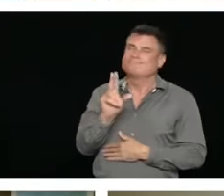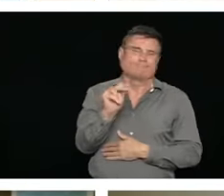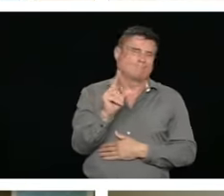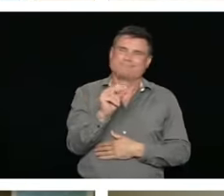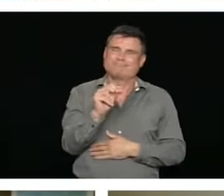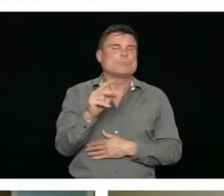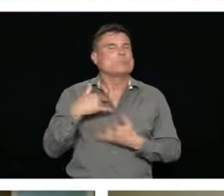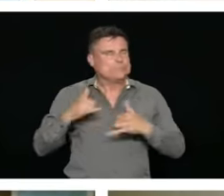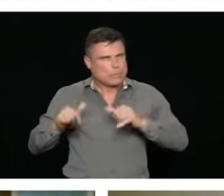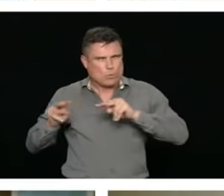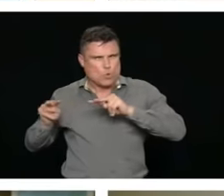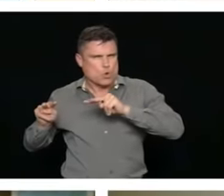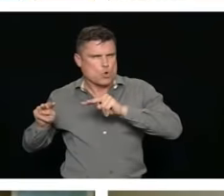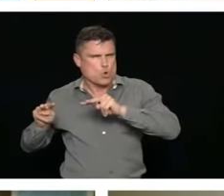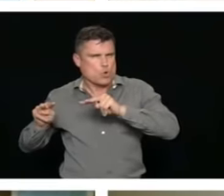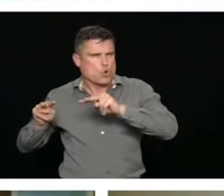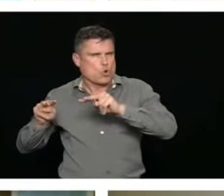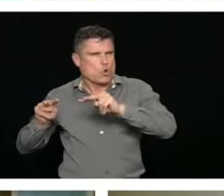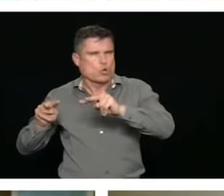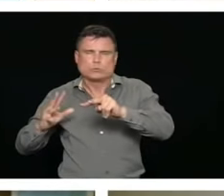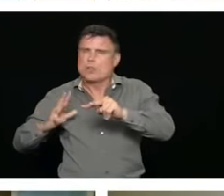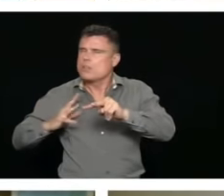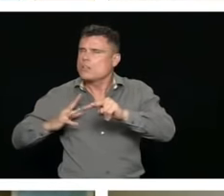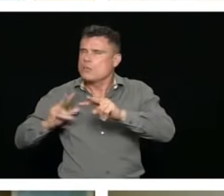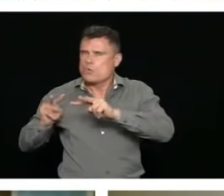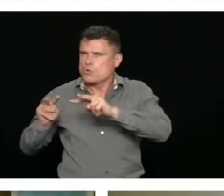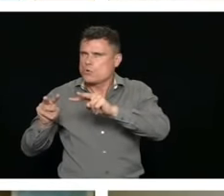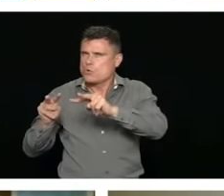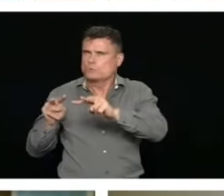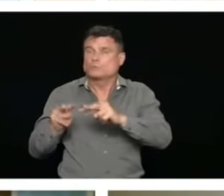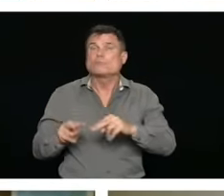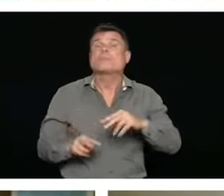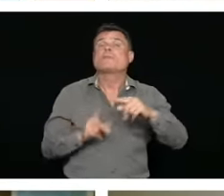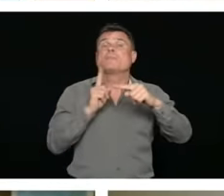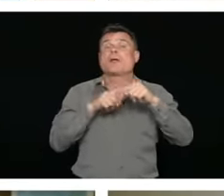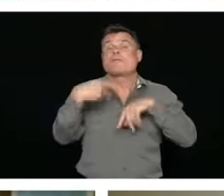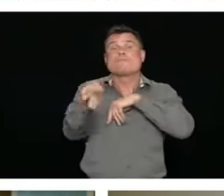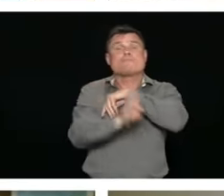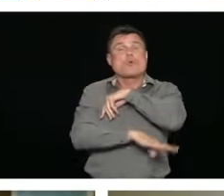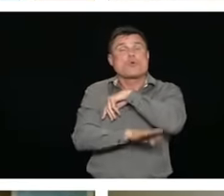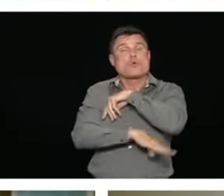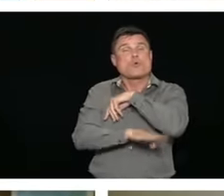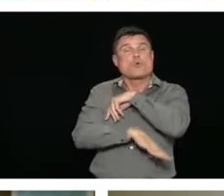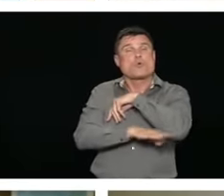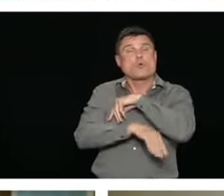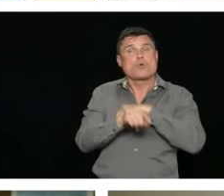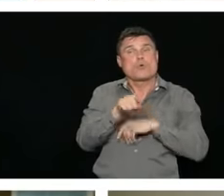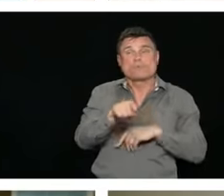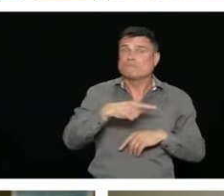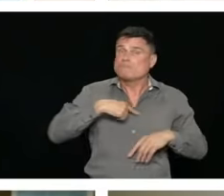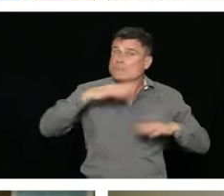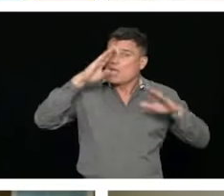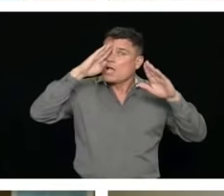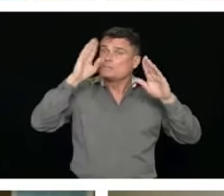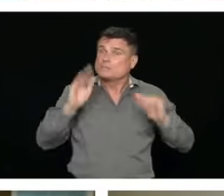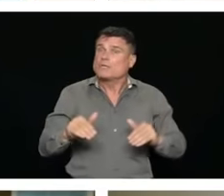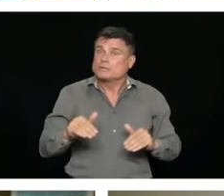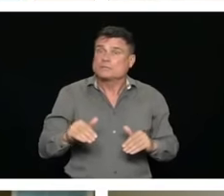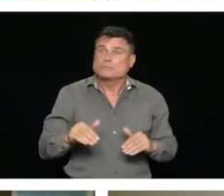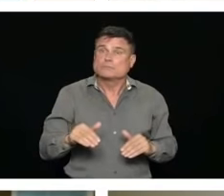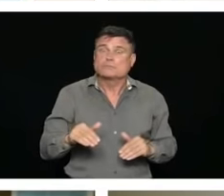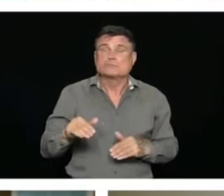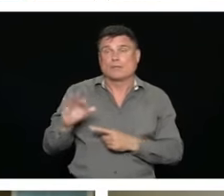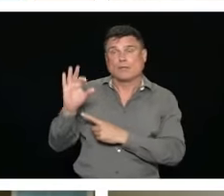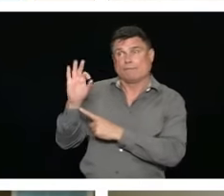doing a lot of additional testing and ensuring that we have a good handle on what the cases are. If we see an